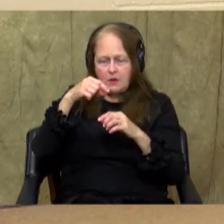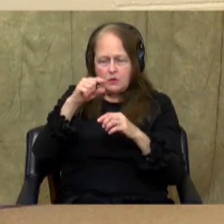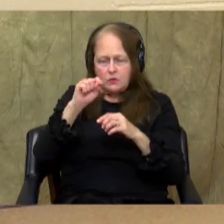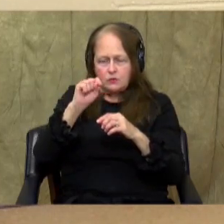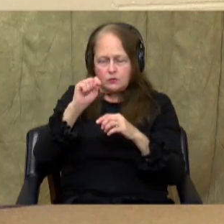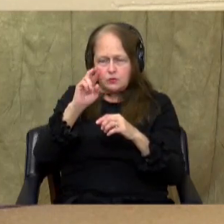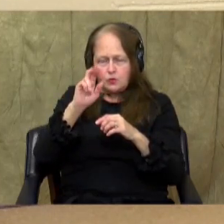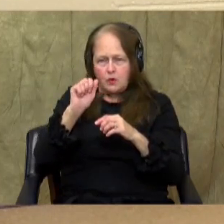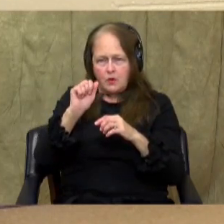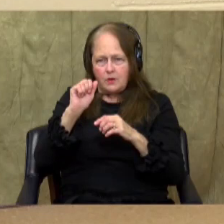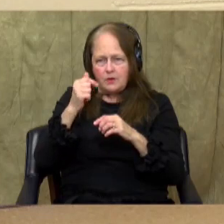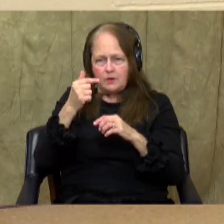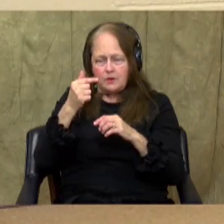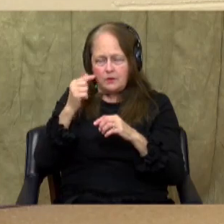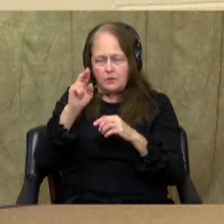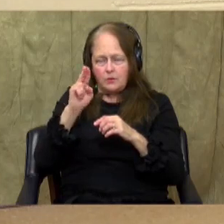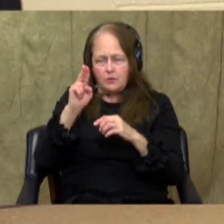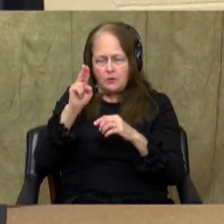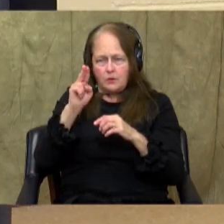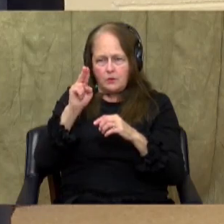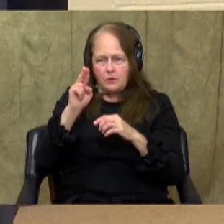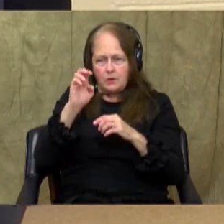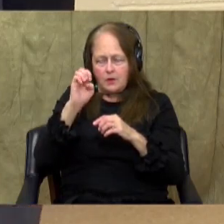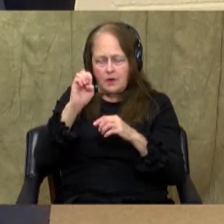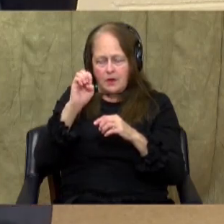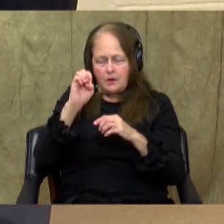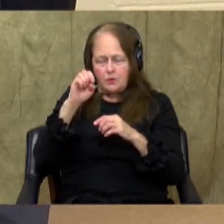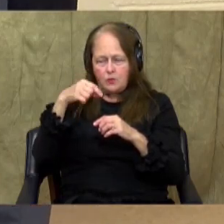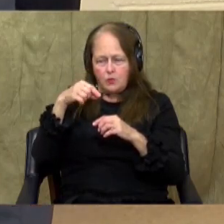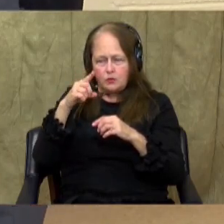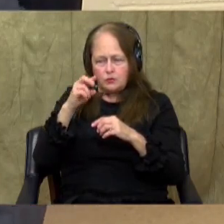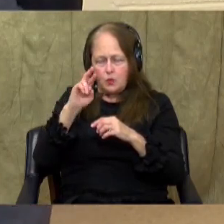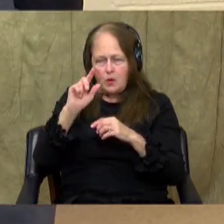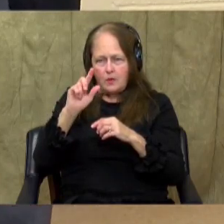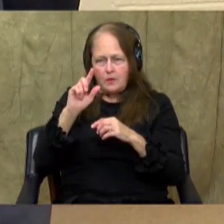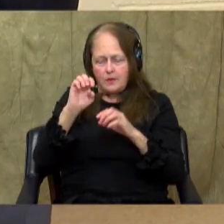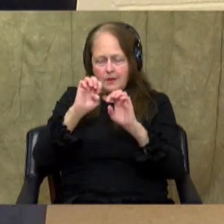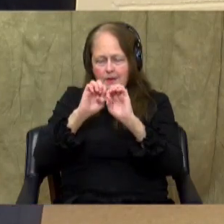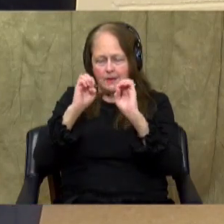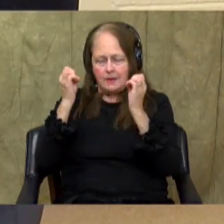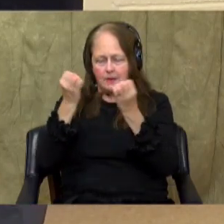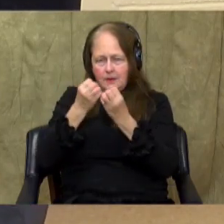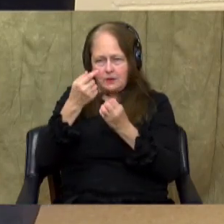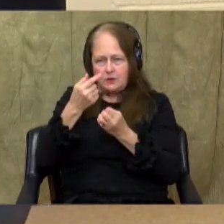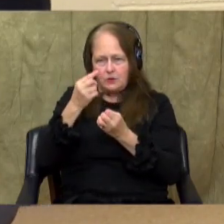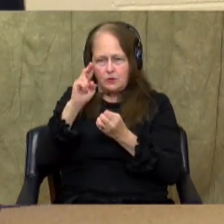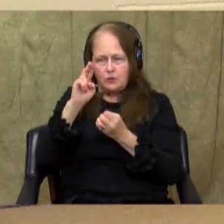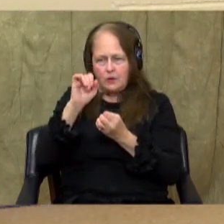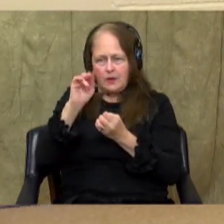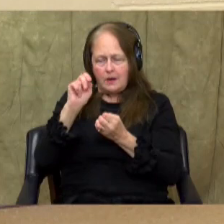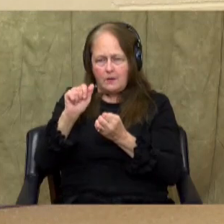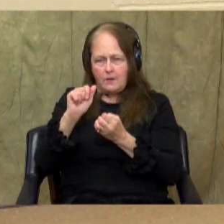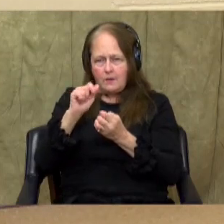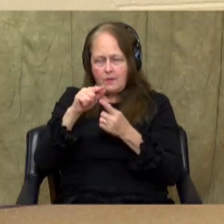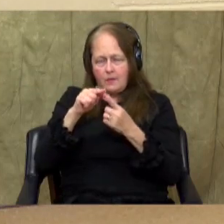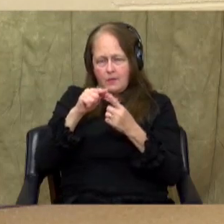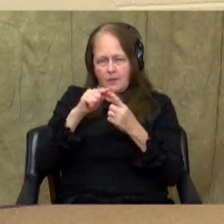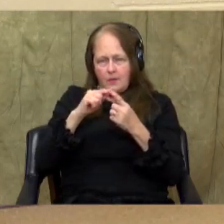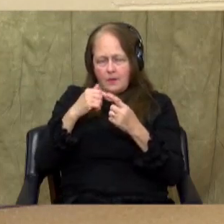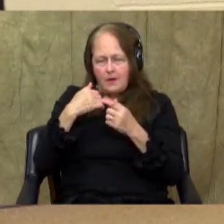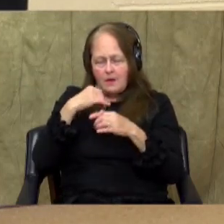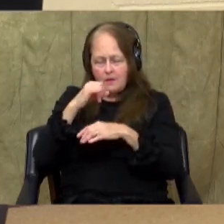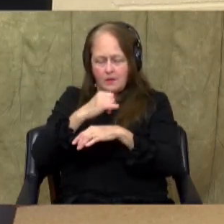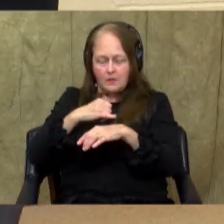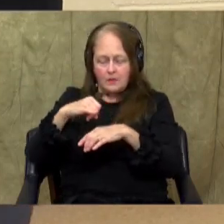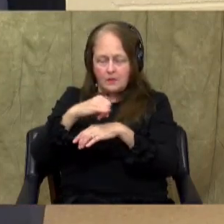Guinea. And you can probably guess why it's called Equatorial Guinea. The equator runs right through there. And then off to the coast, we have some